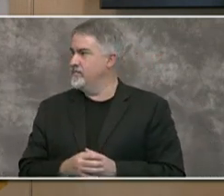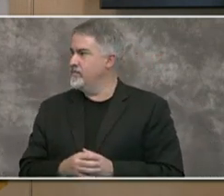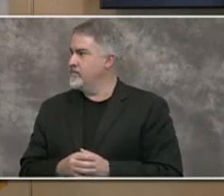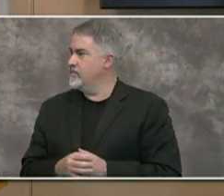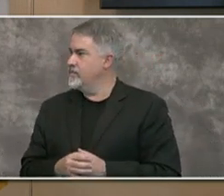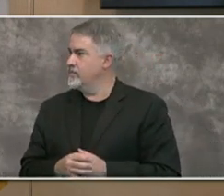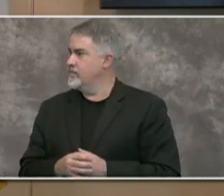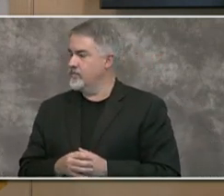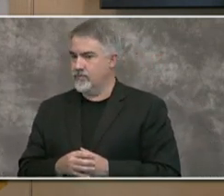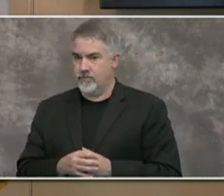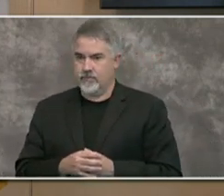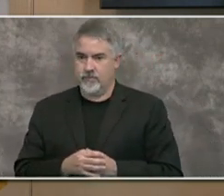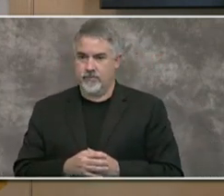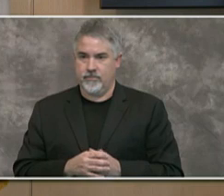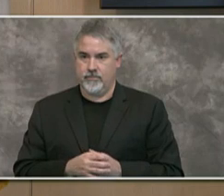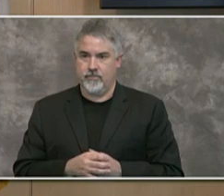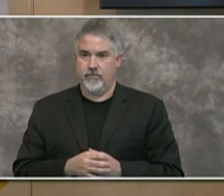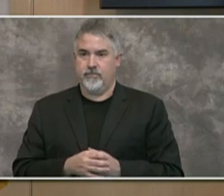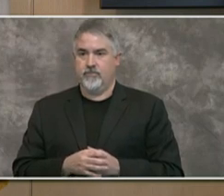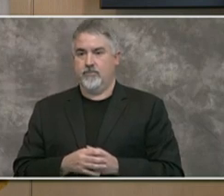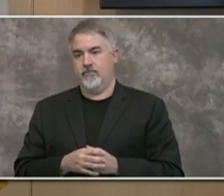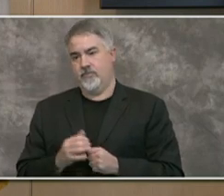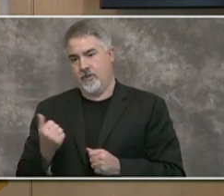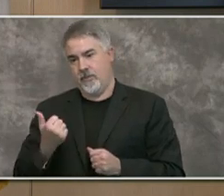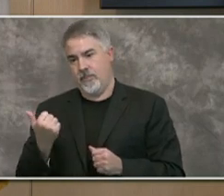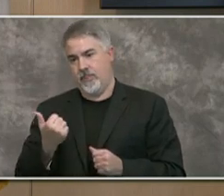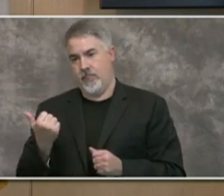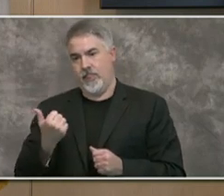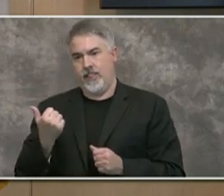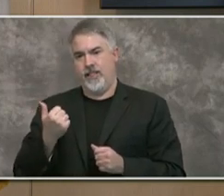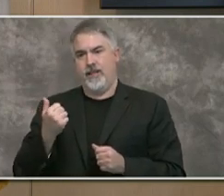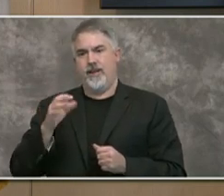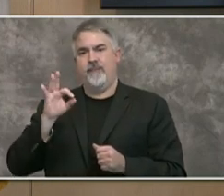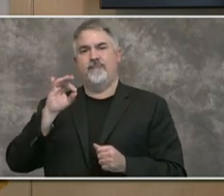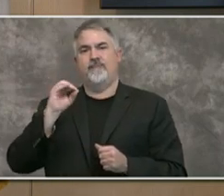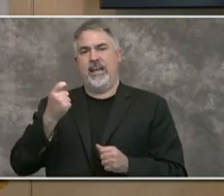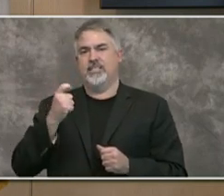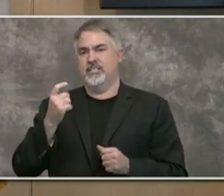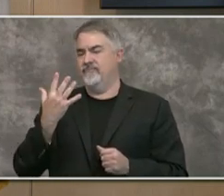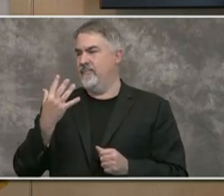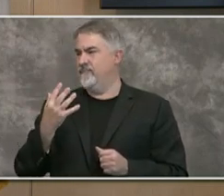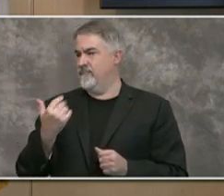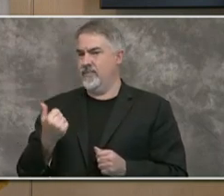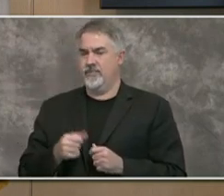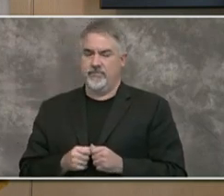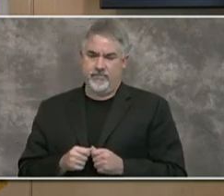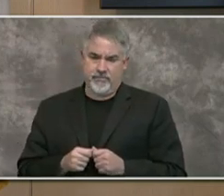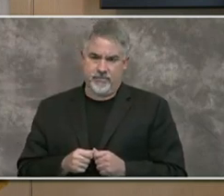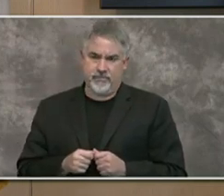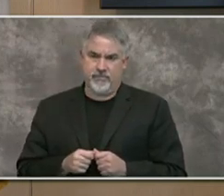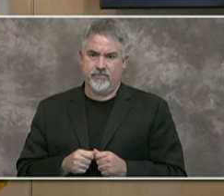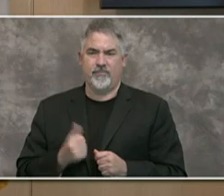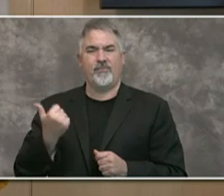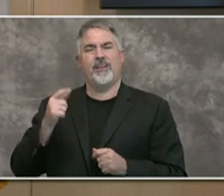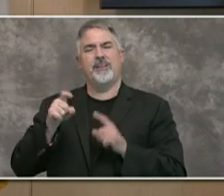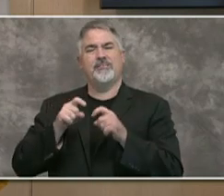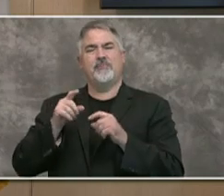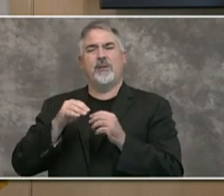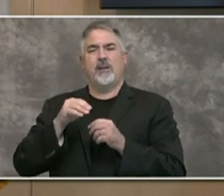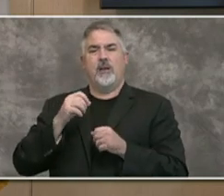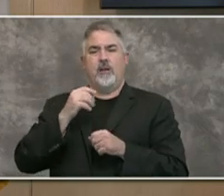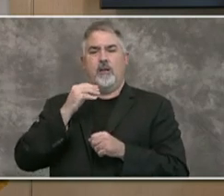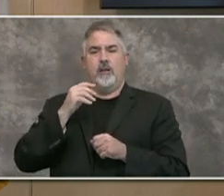question. This question is from Justina with Fox 5. These are questions regarding homemaking masks.